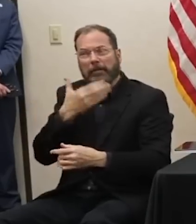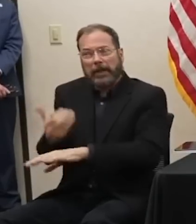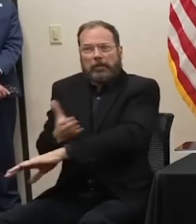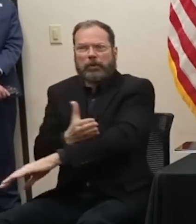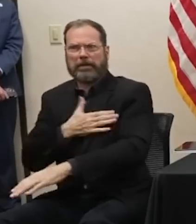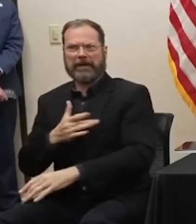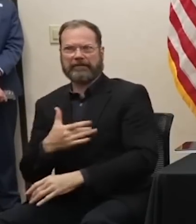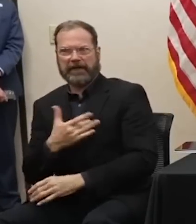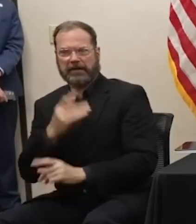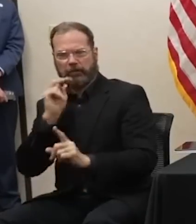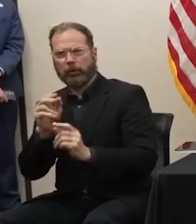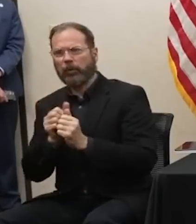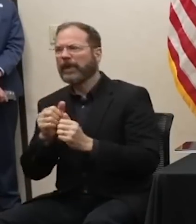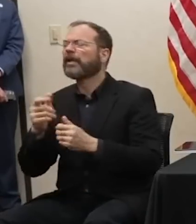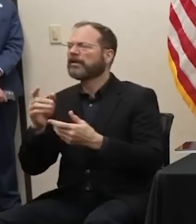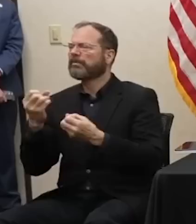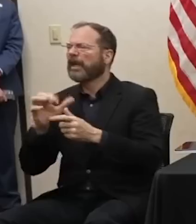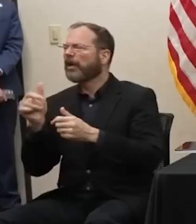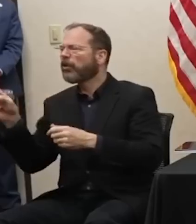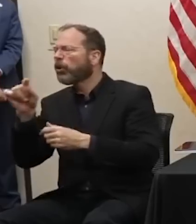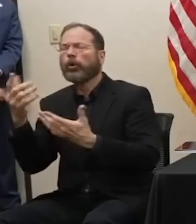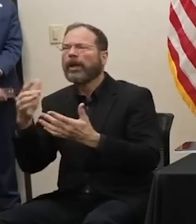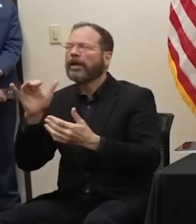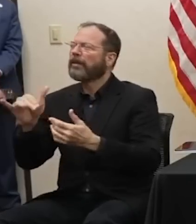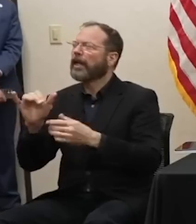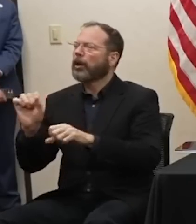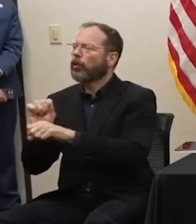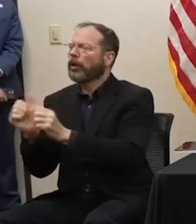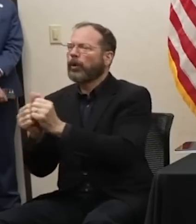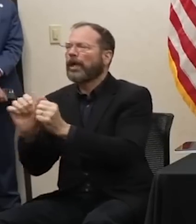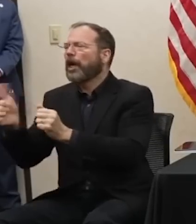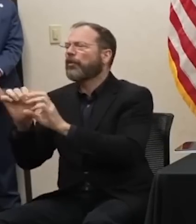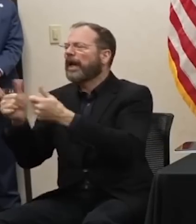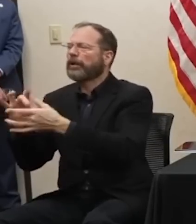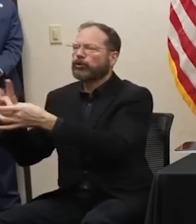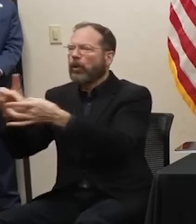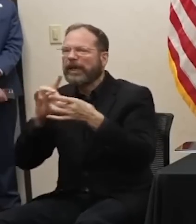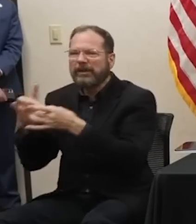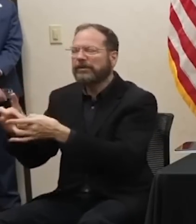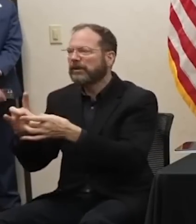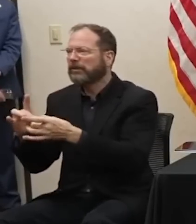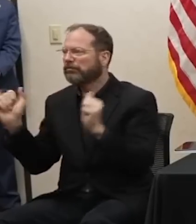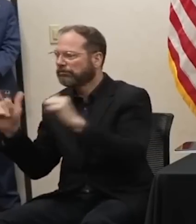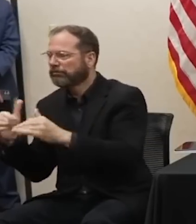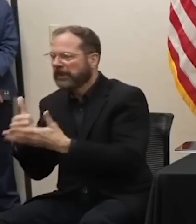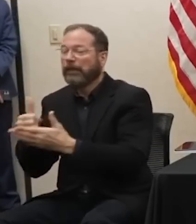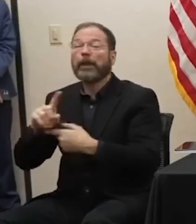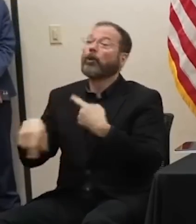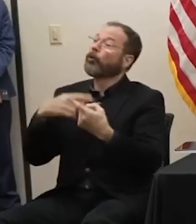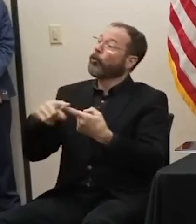my viewpoint, with the work with TDM and many others, has been this joint agency mobilization. And so when we